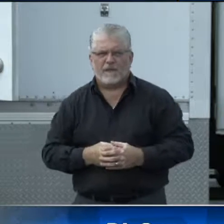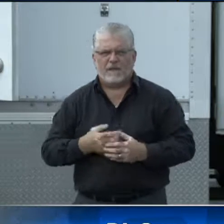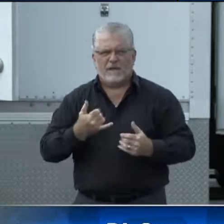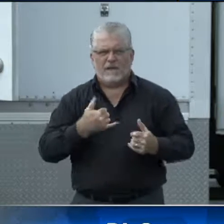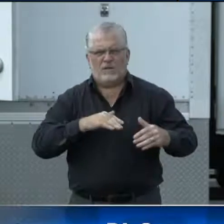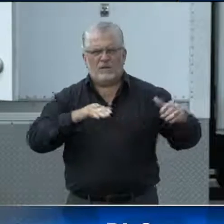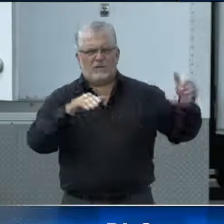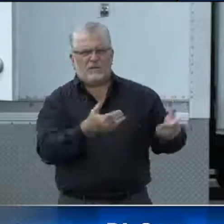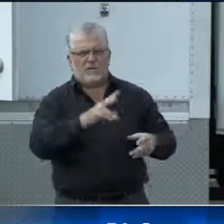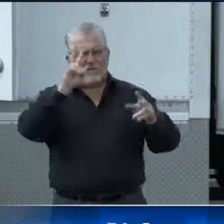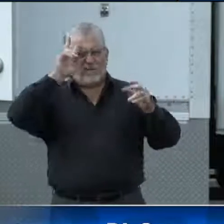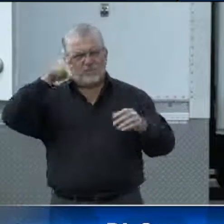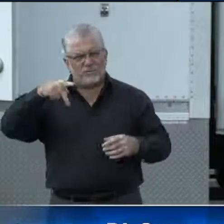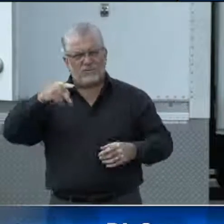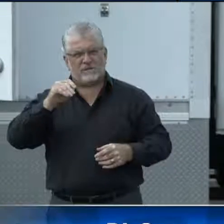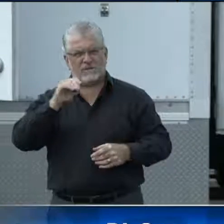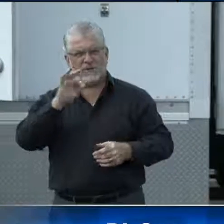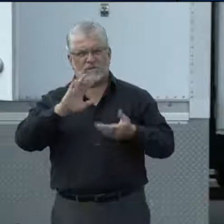Blue Shield.